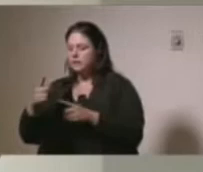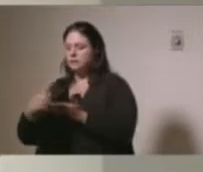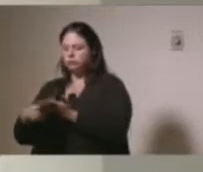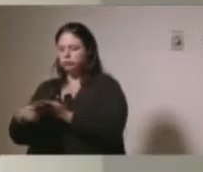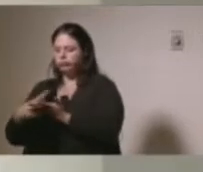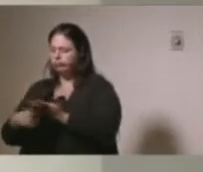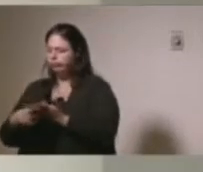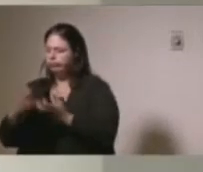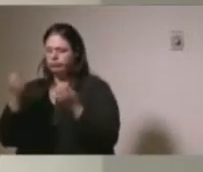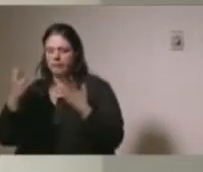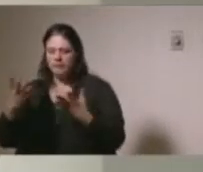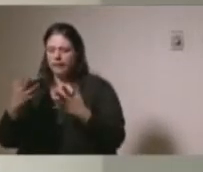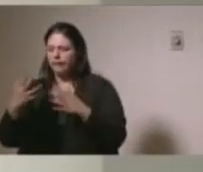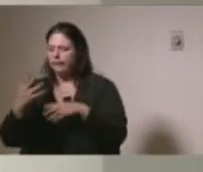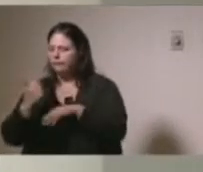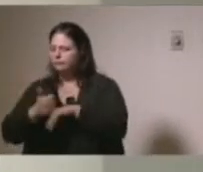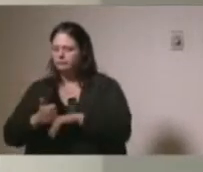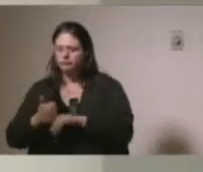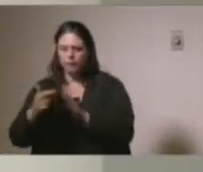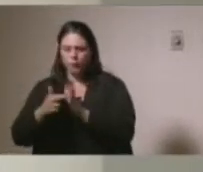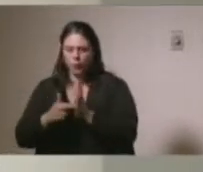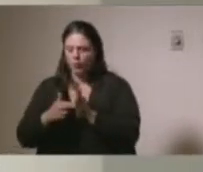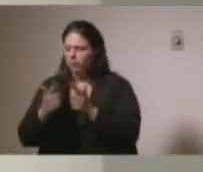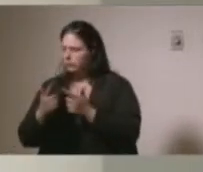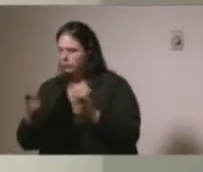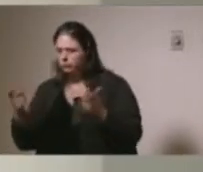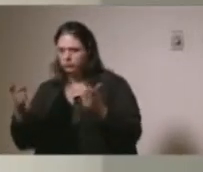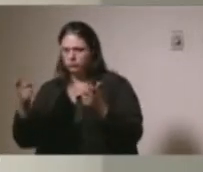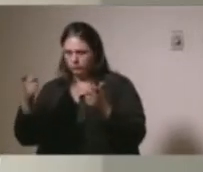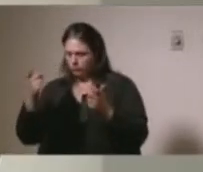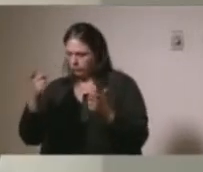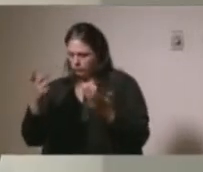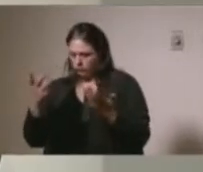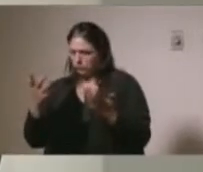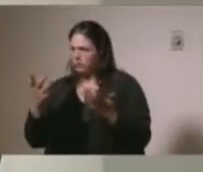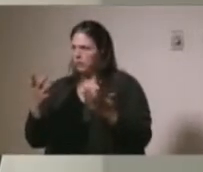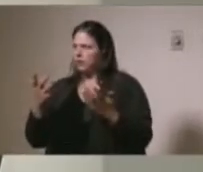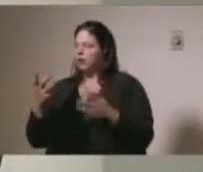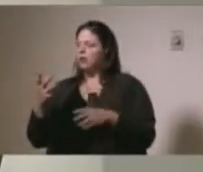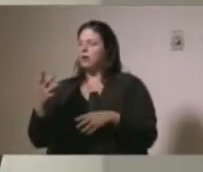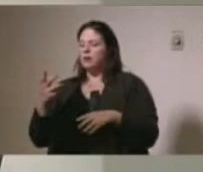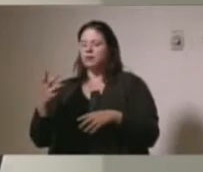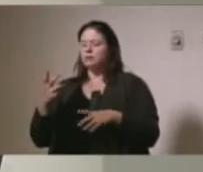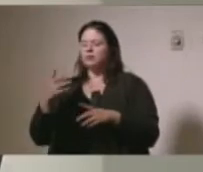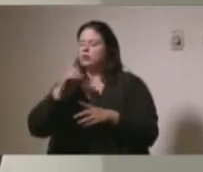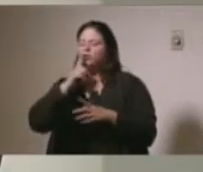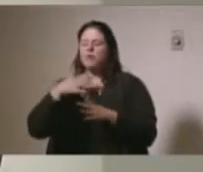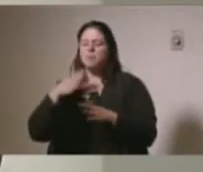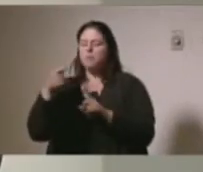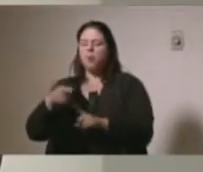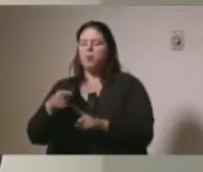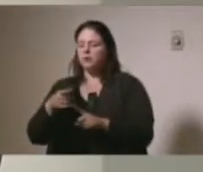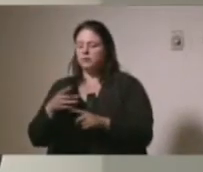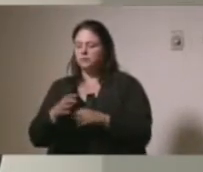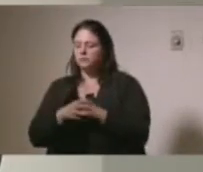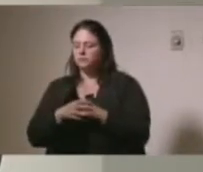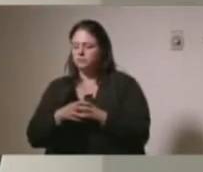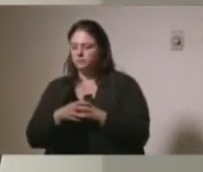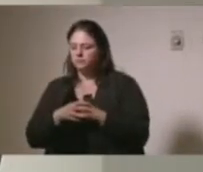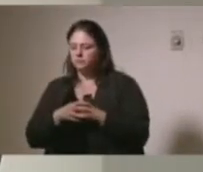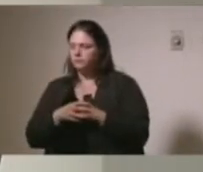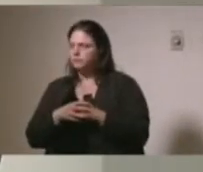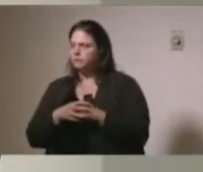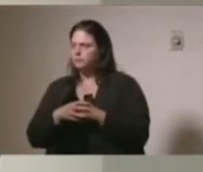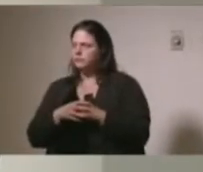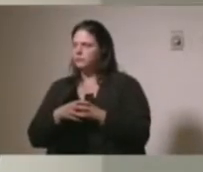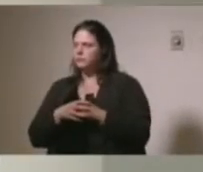In other words, our brothers and sister unions are not competing in the same members